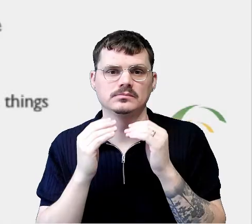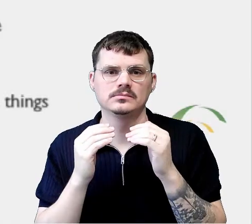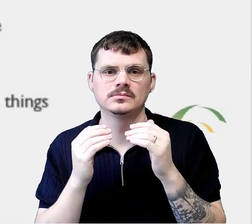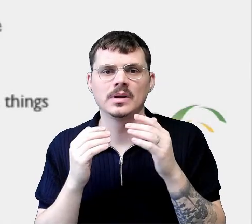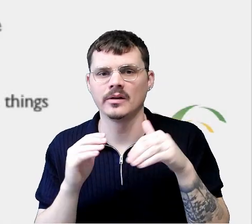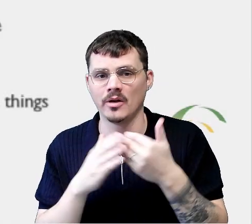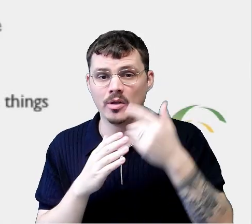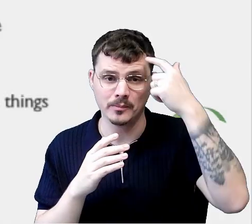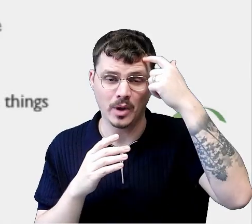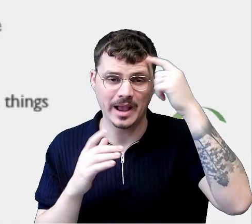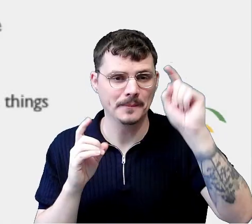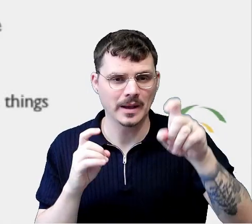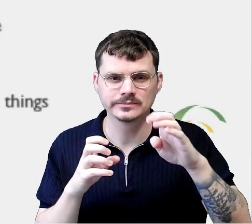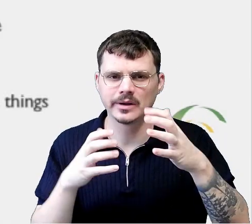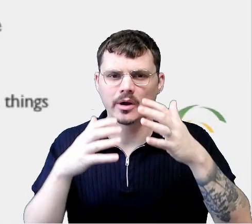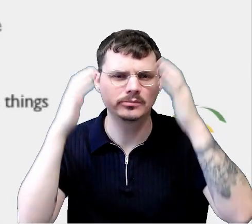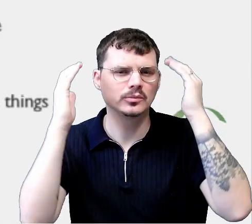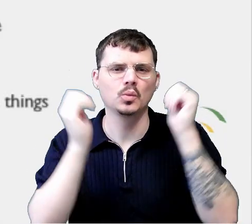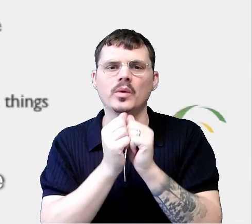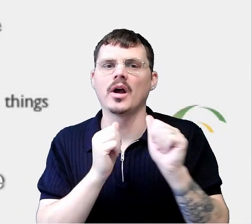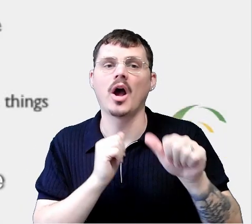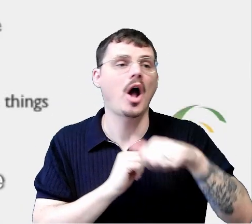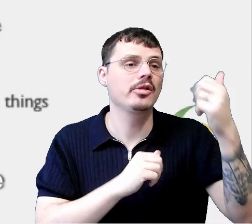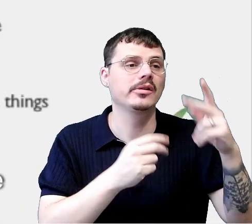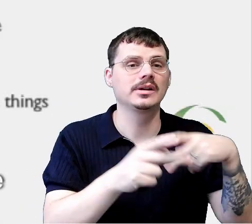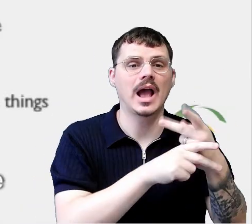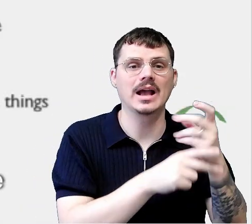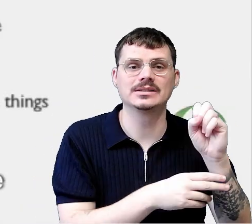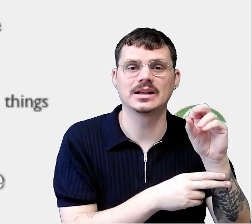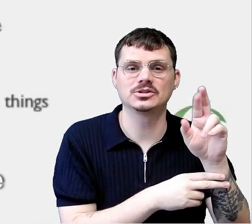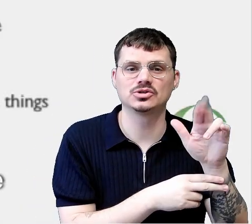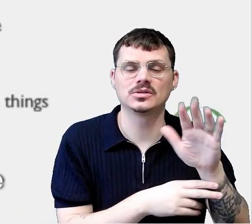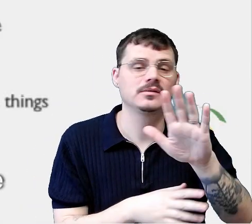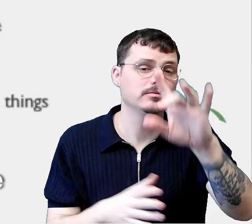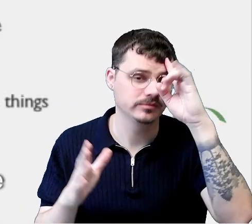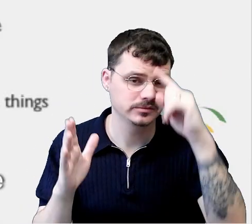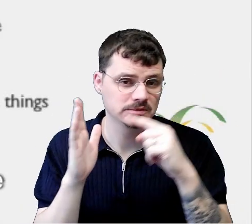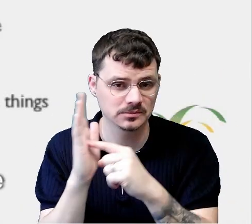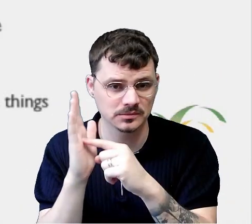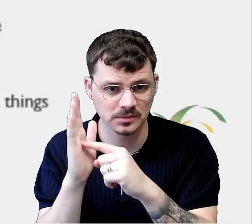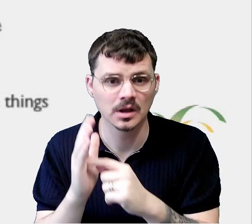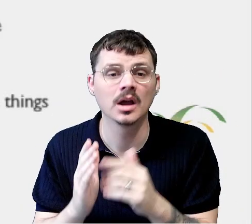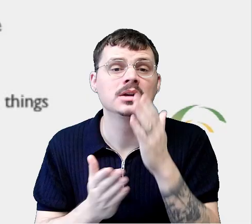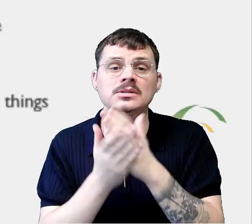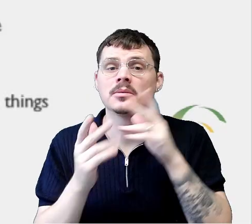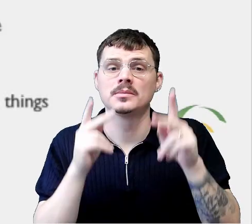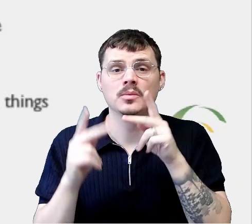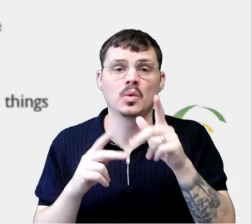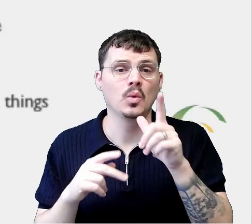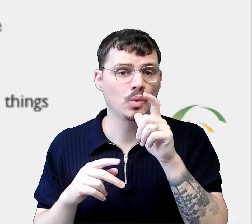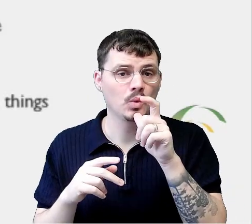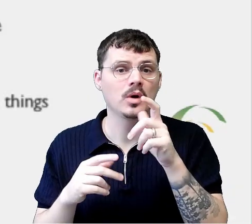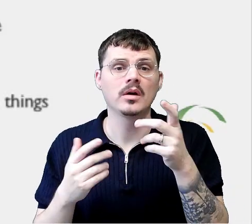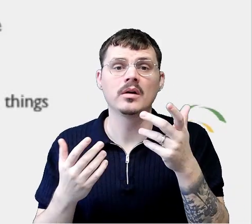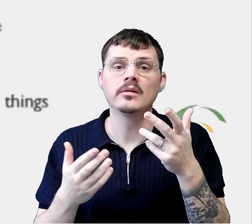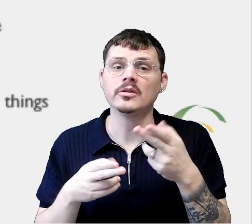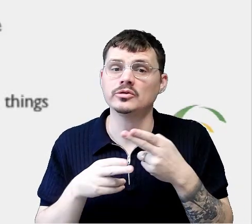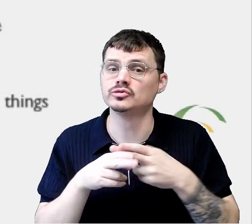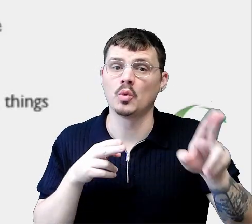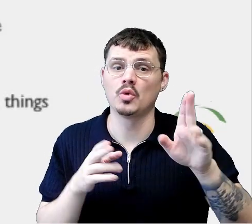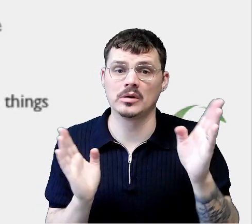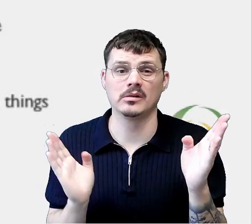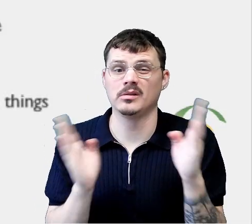basically flooding their brain with something else. So I've known, for example, some people that were able to